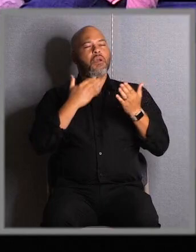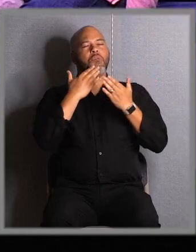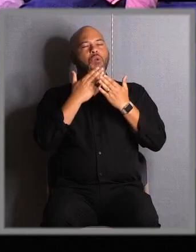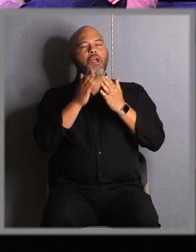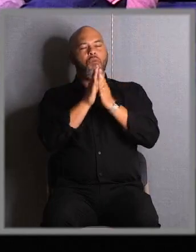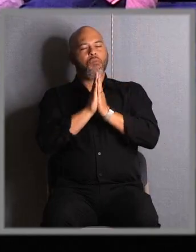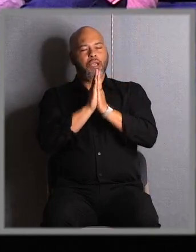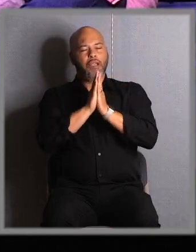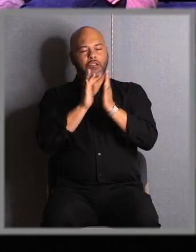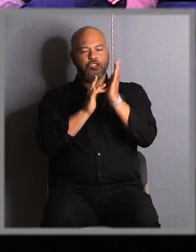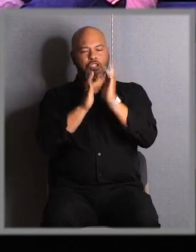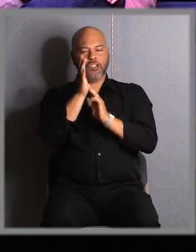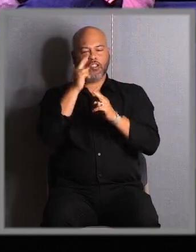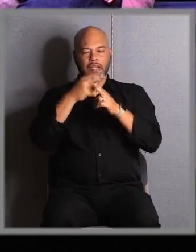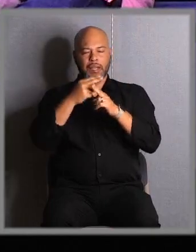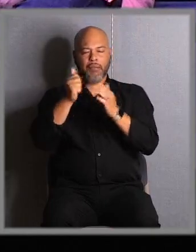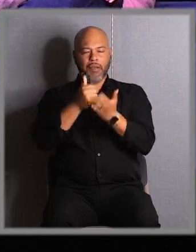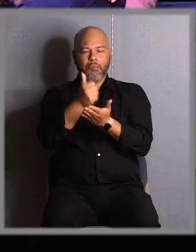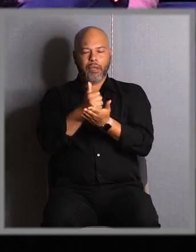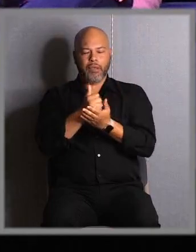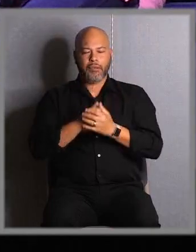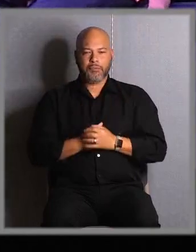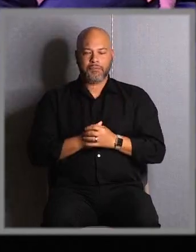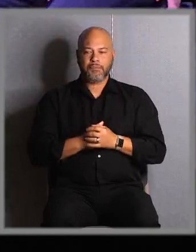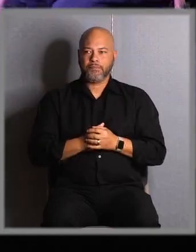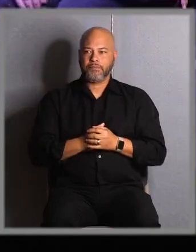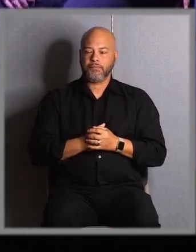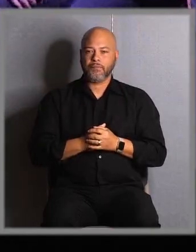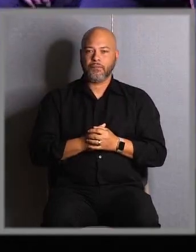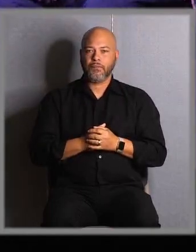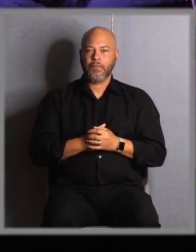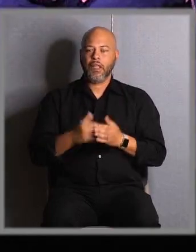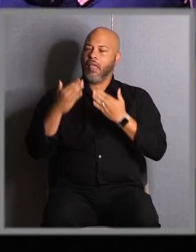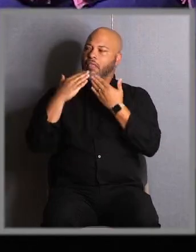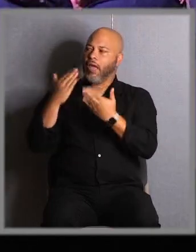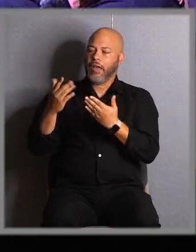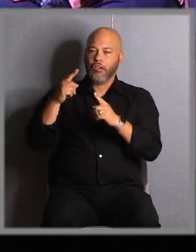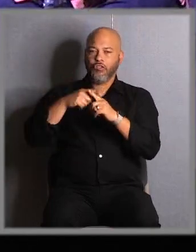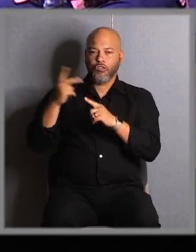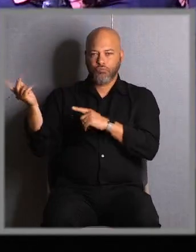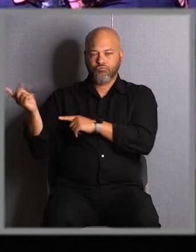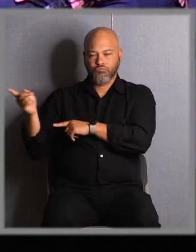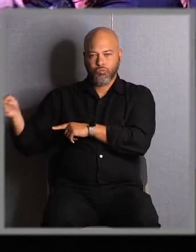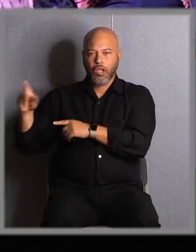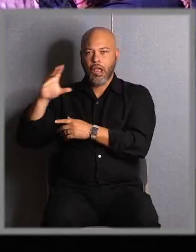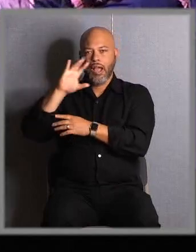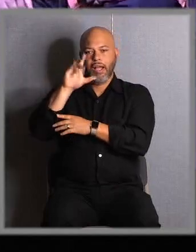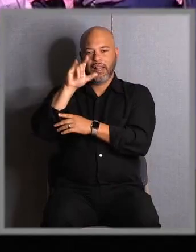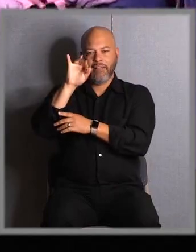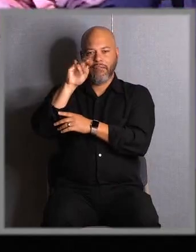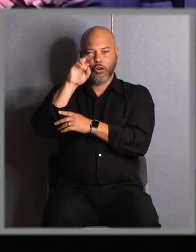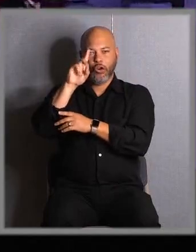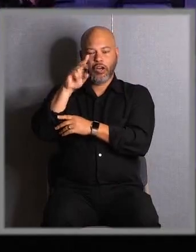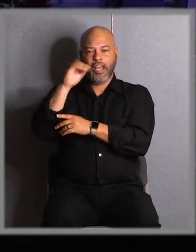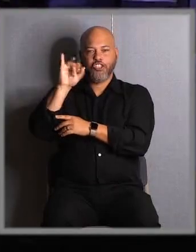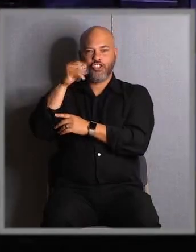in Jesus' name. Amen. And amen. Once again, say thank you to Clifford and Janetta Wynn.